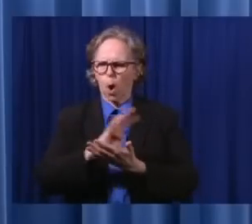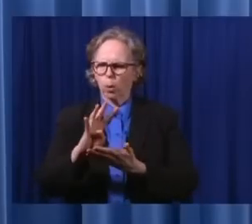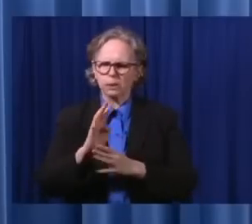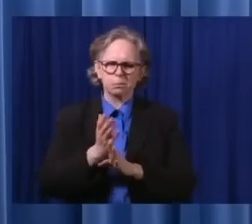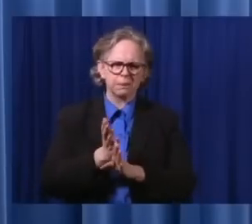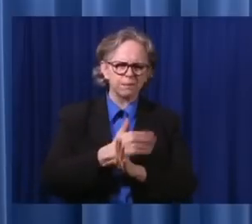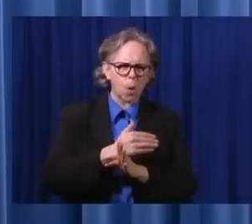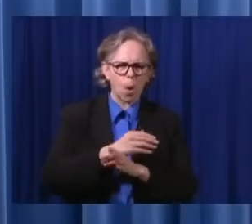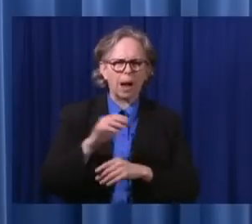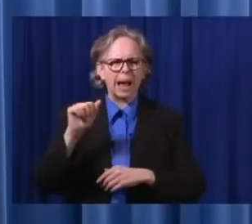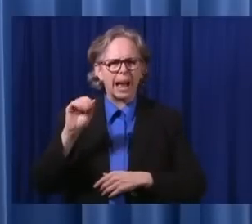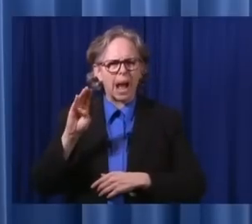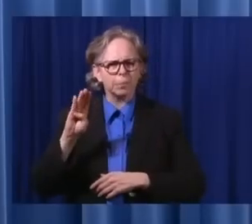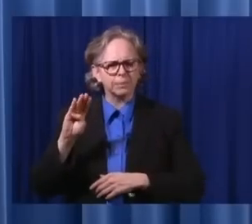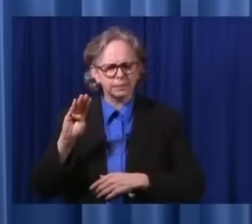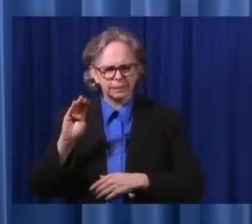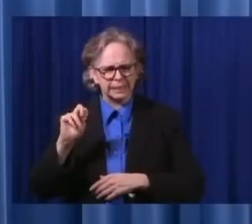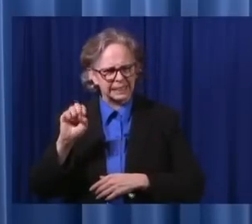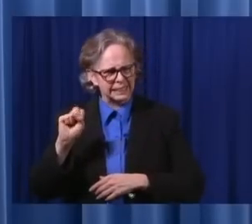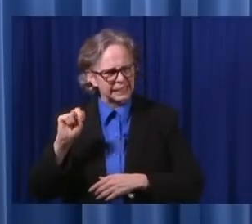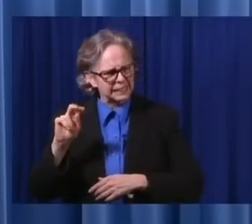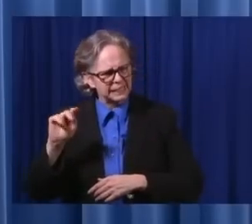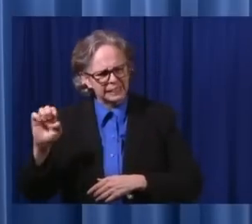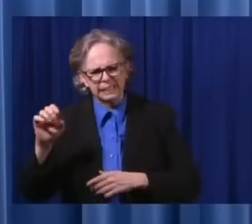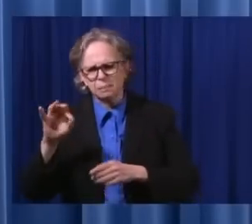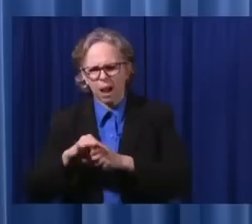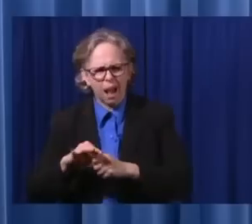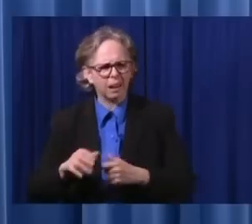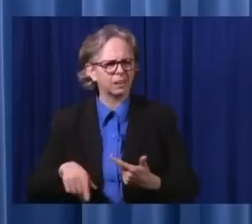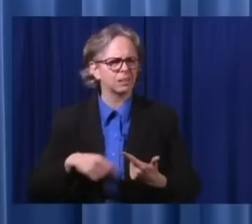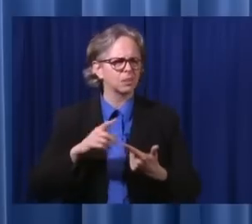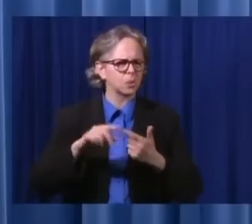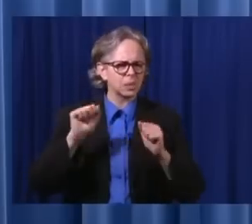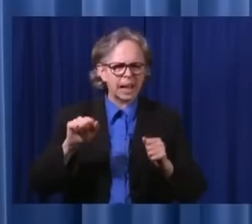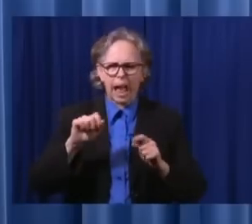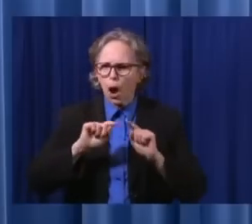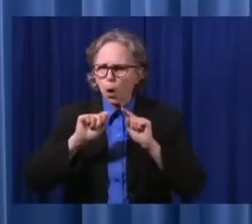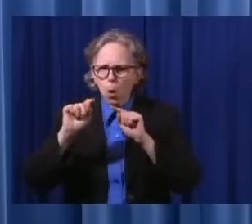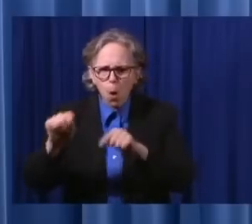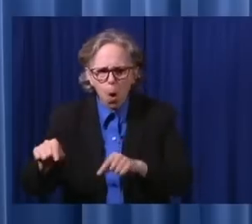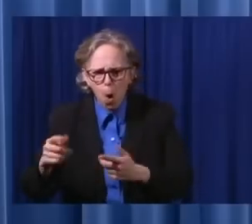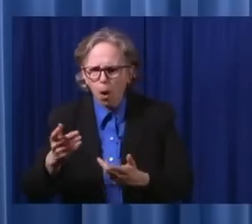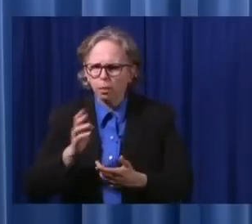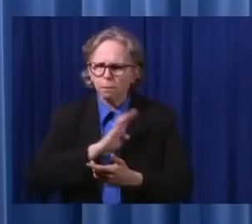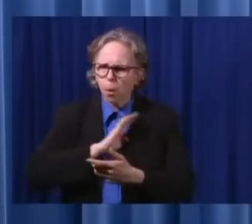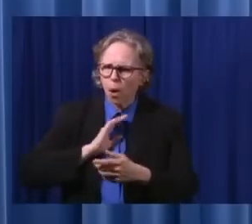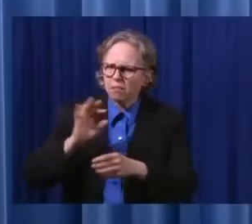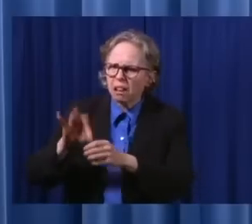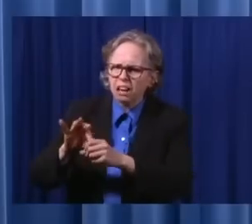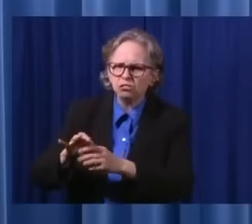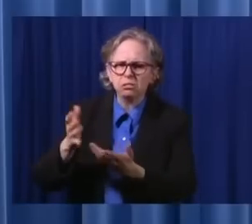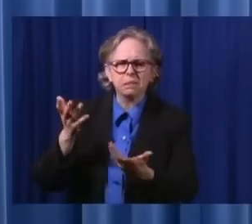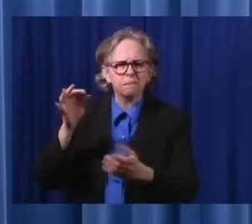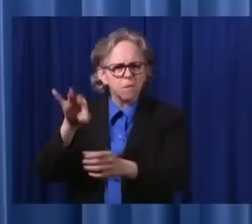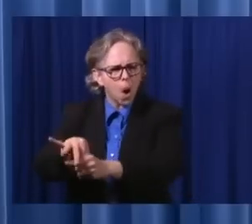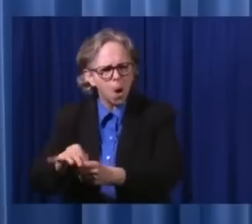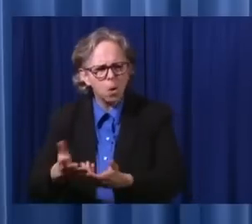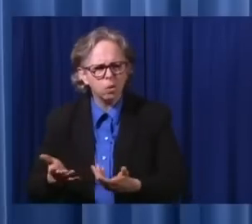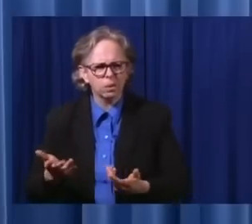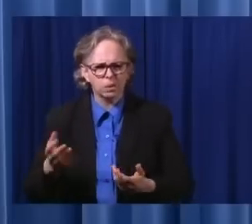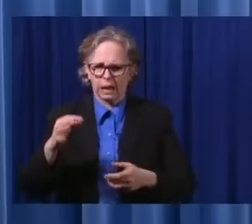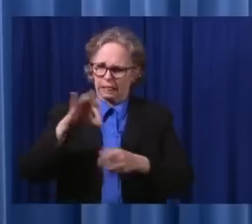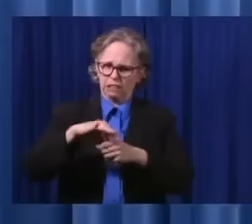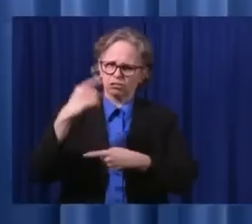ballot. You can do it, go to your local board of elections, and then, of course, the election itself is held on Election Day.